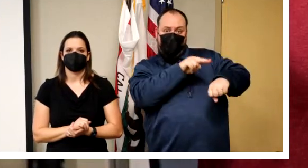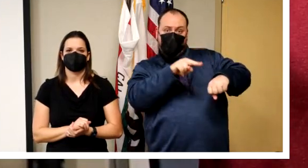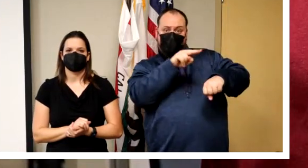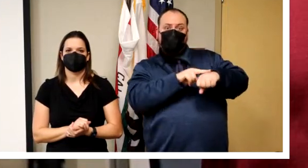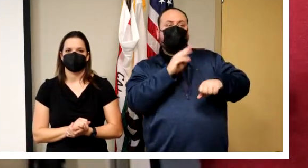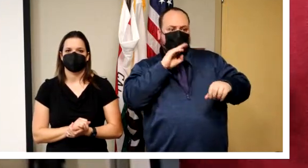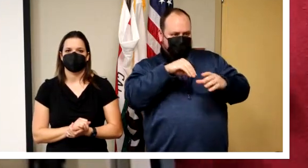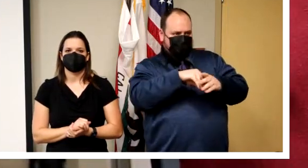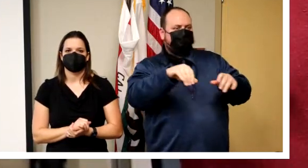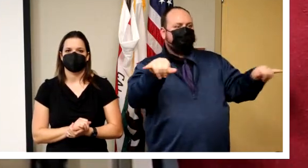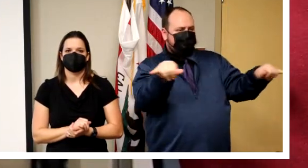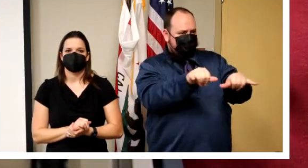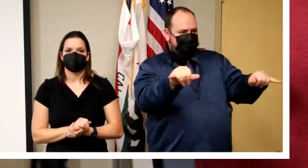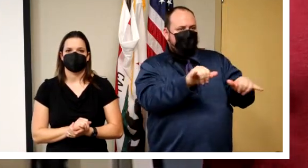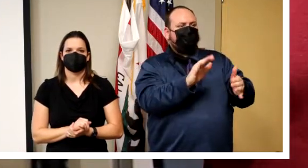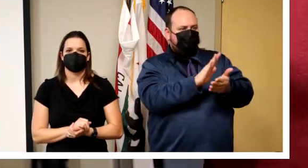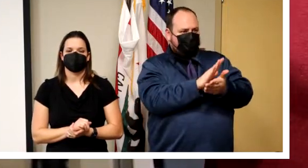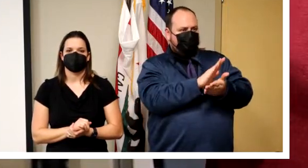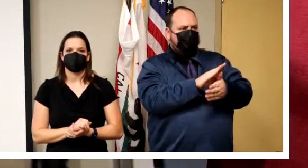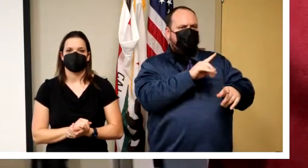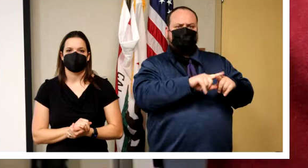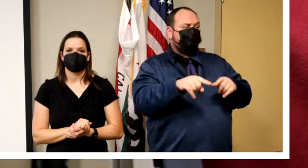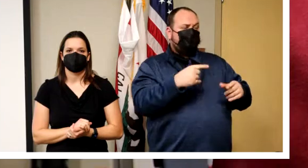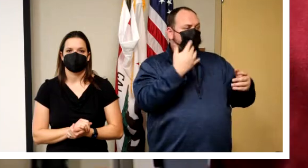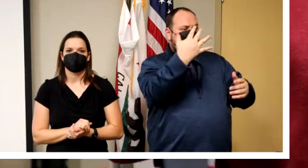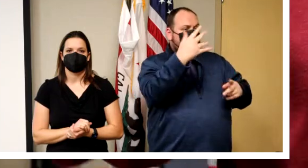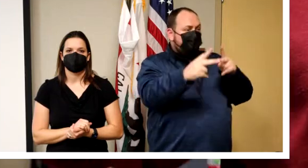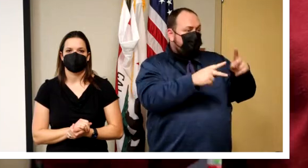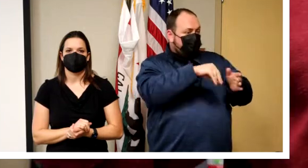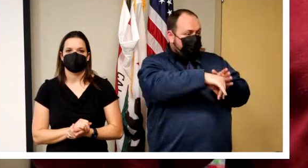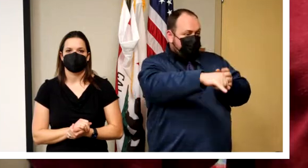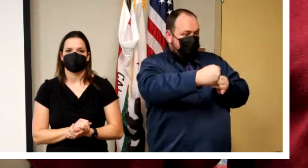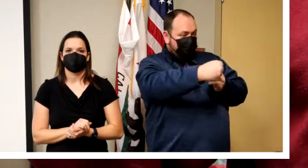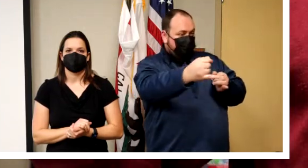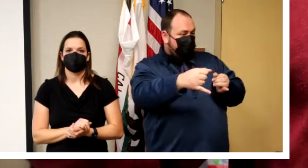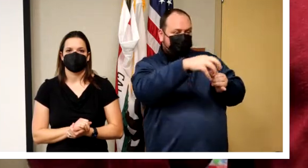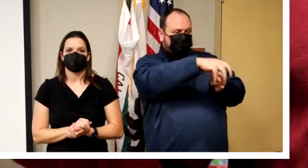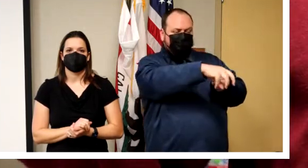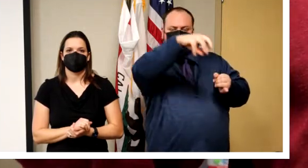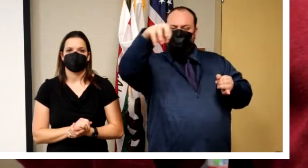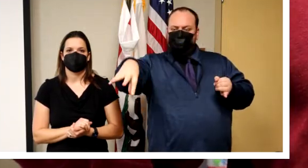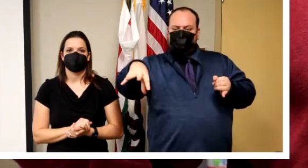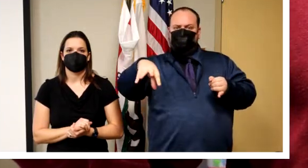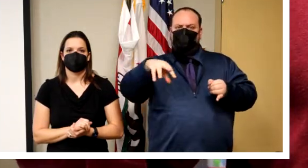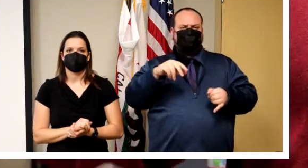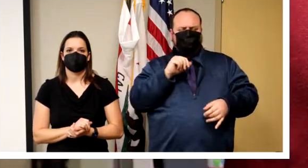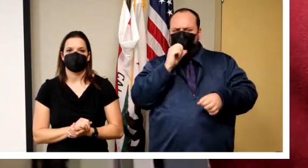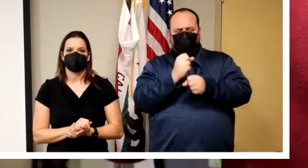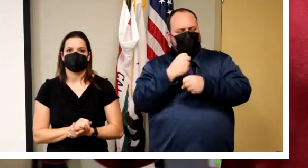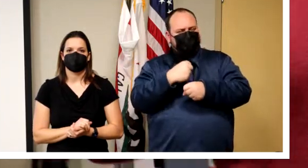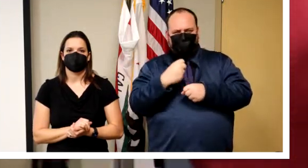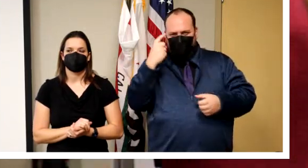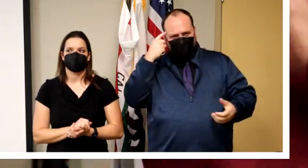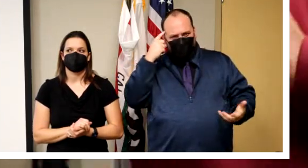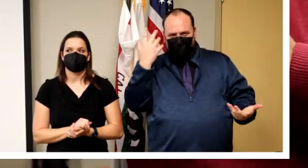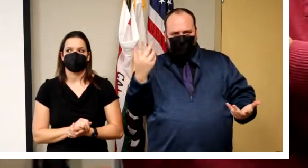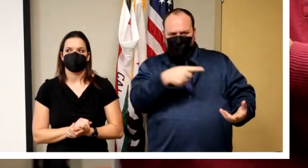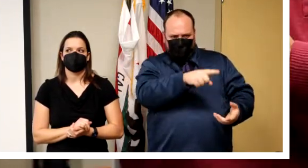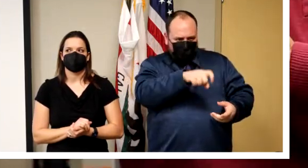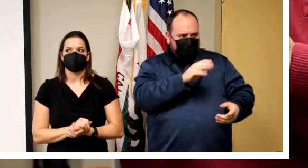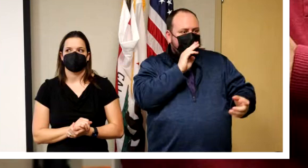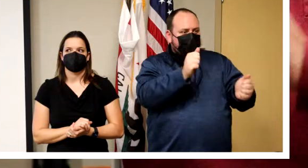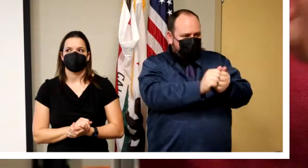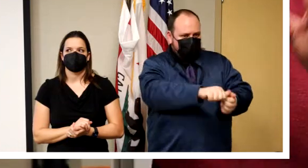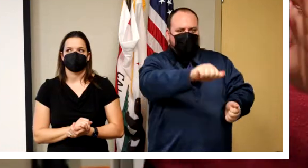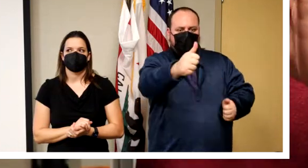in the same school district, but we're just going to take 5 people off a cul-de-sac and throw them in to make it equal. That doesn't make a lot of sense when those people should be with the rest of